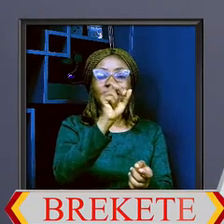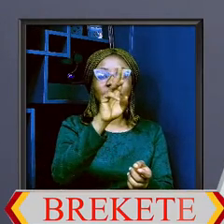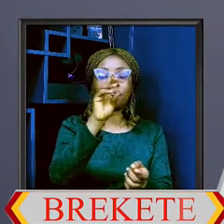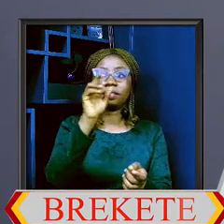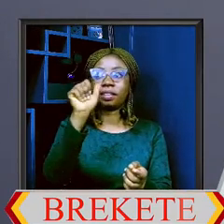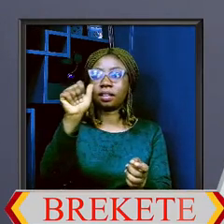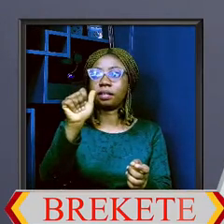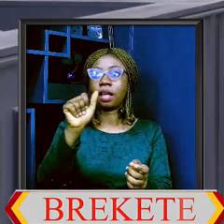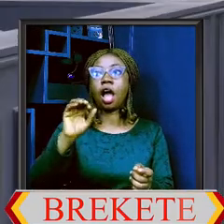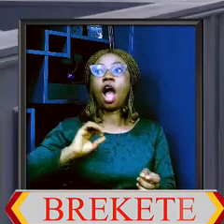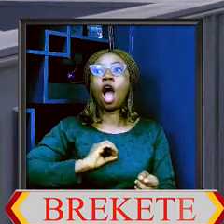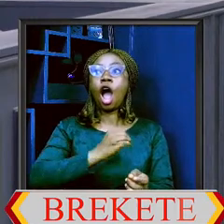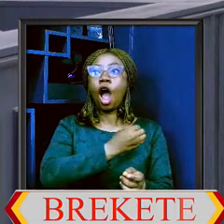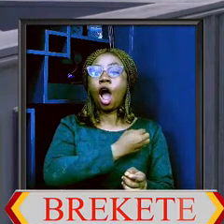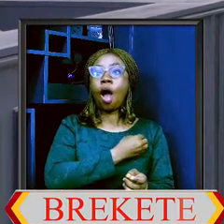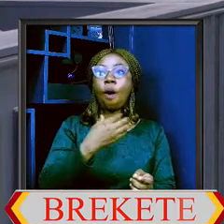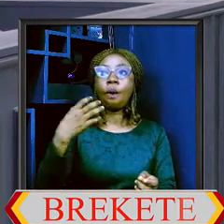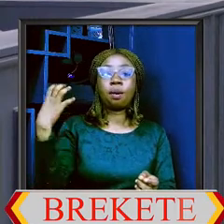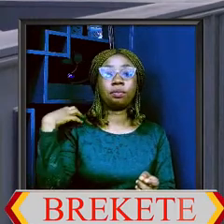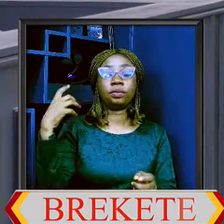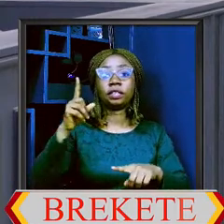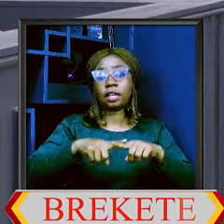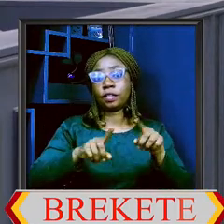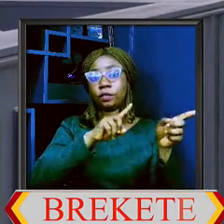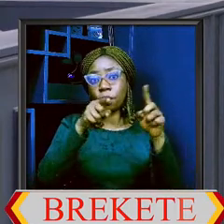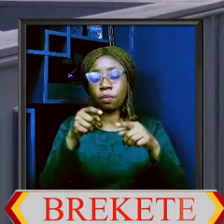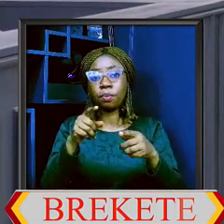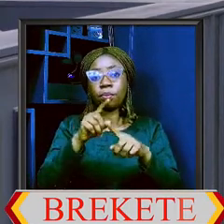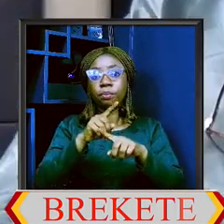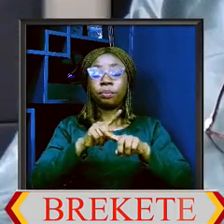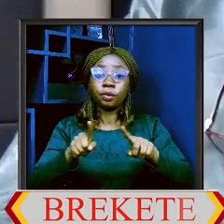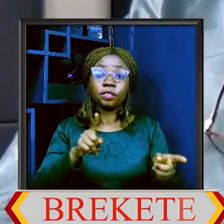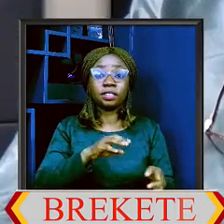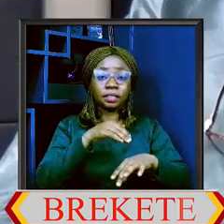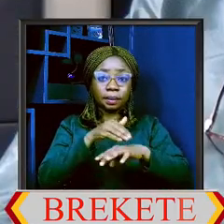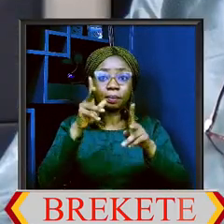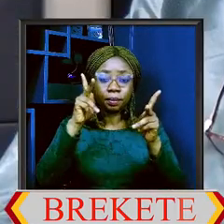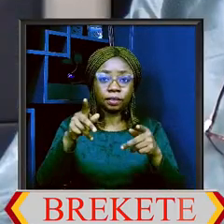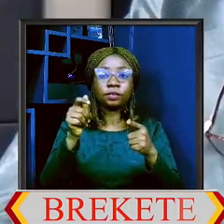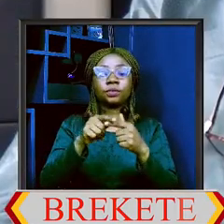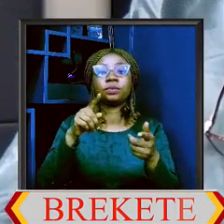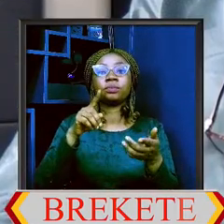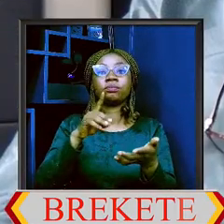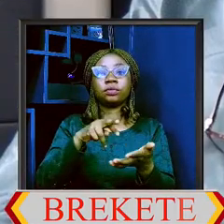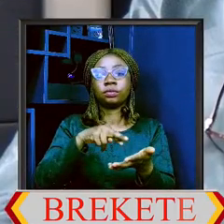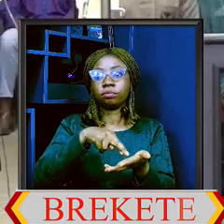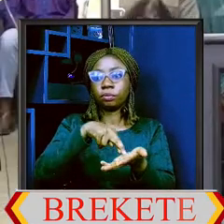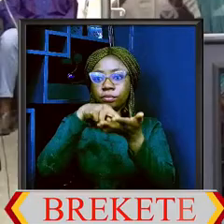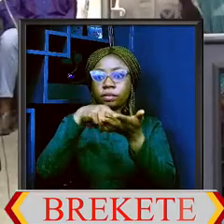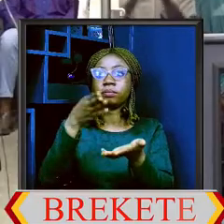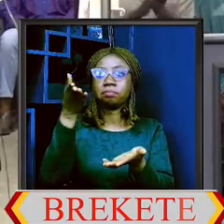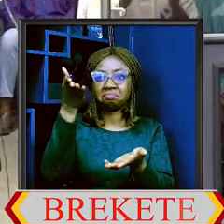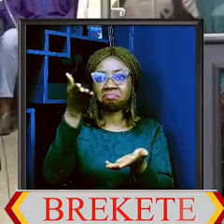Yani our BOS come person represent where Mr